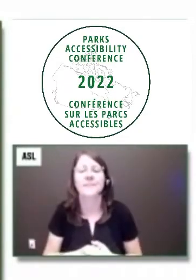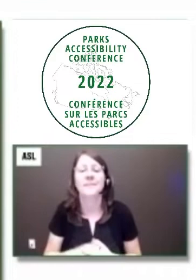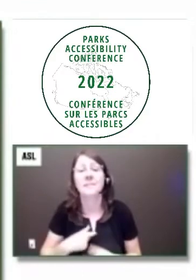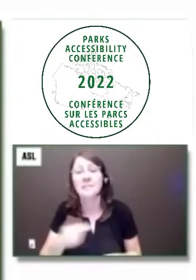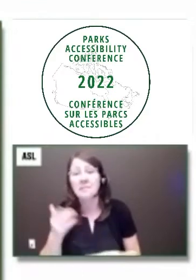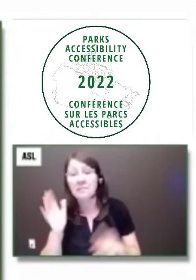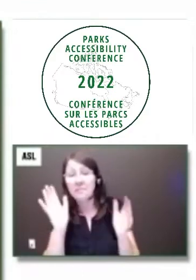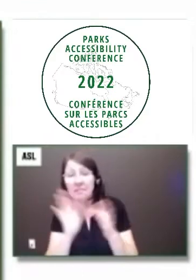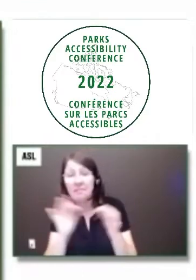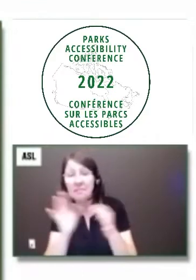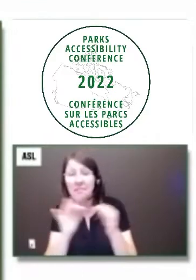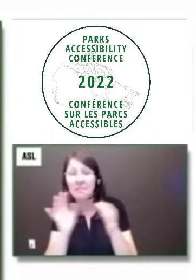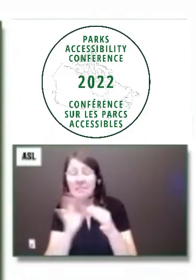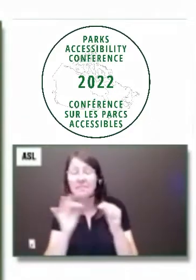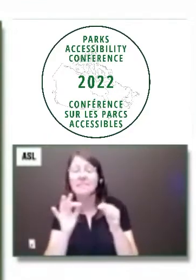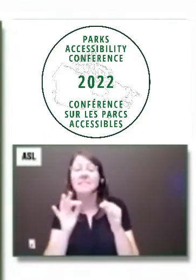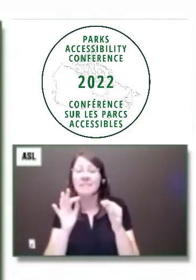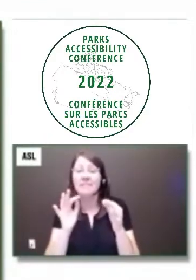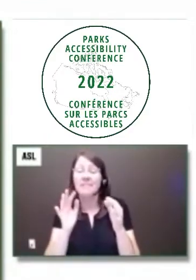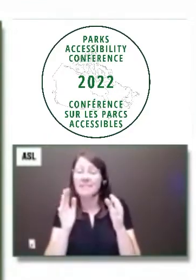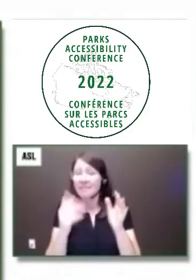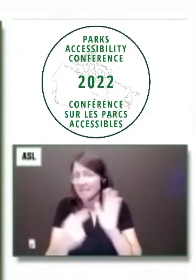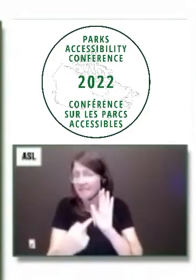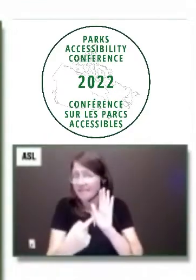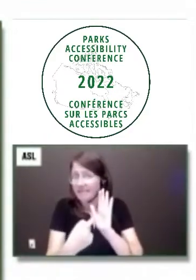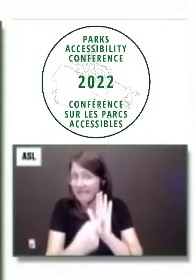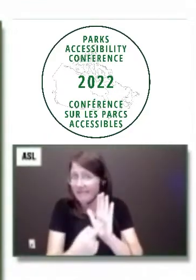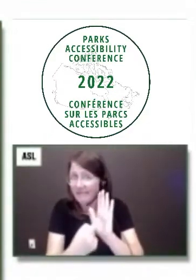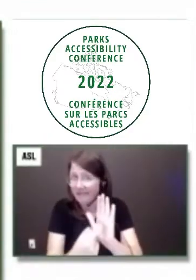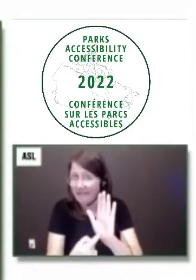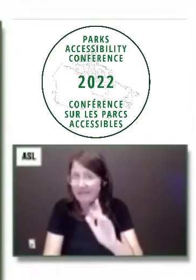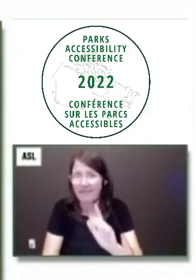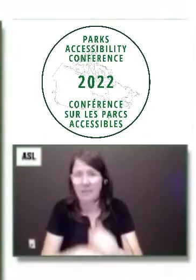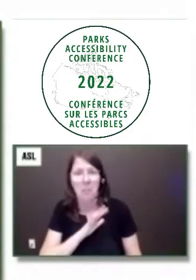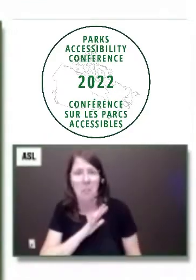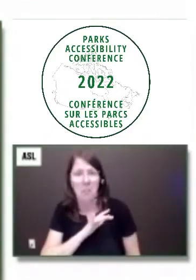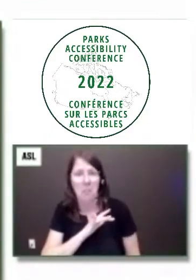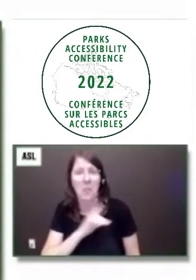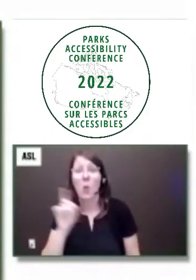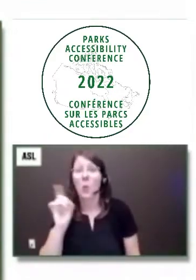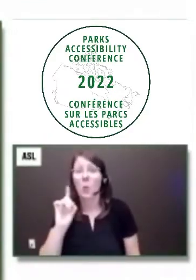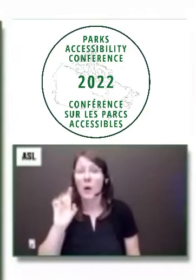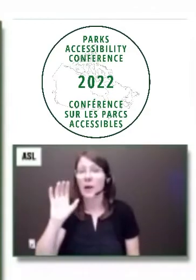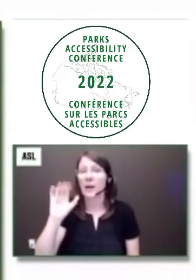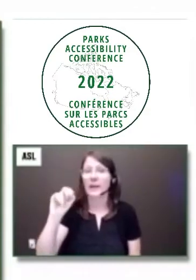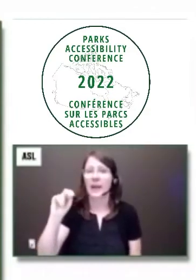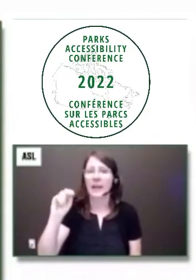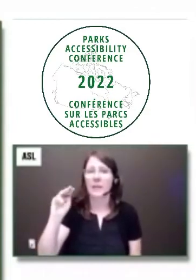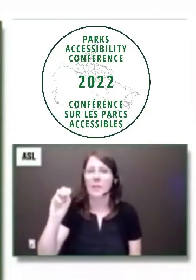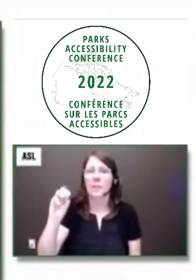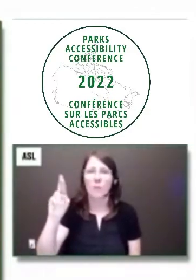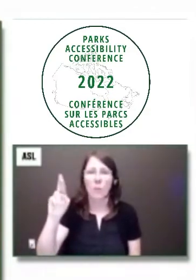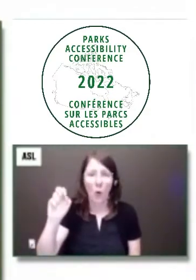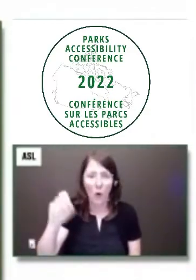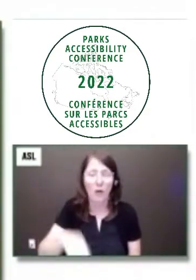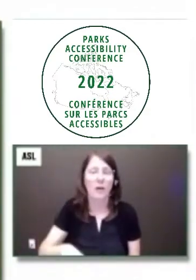positive example. And yeah, being based in Canmore and Banff, we do have the